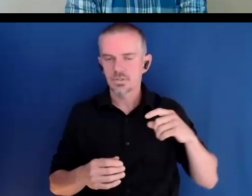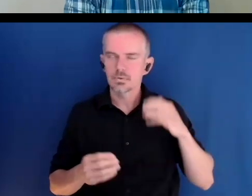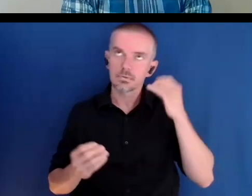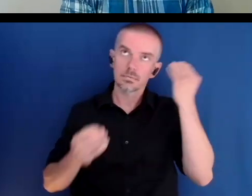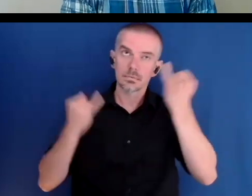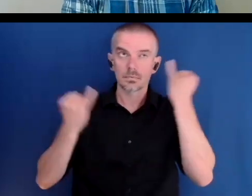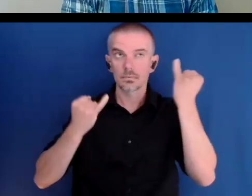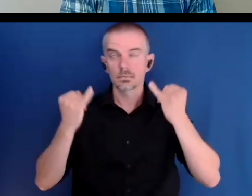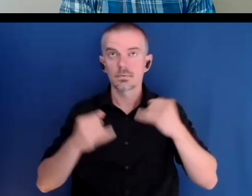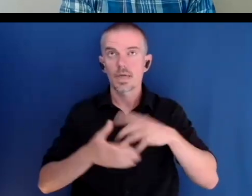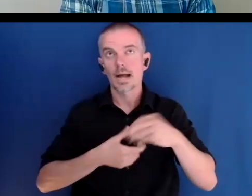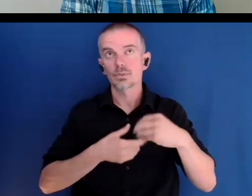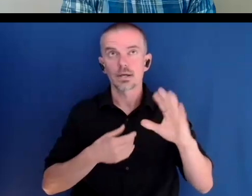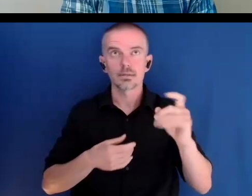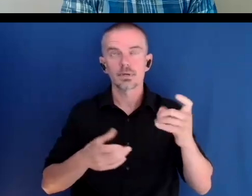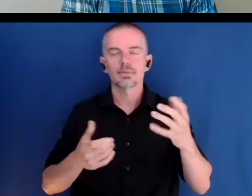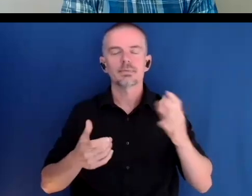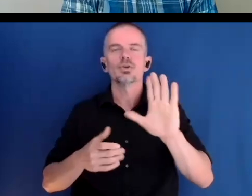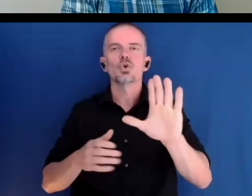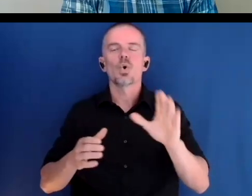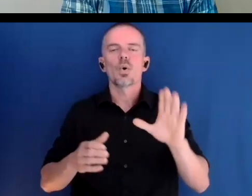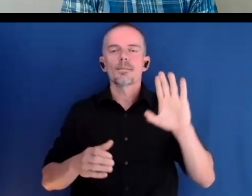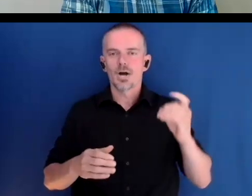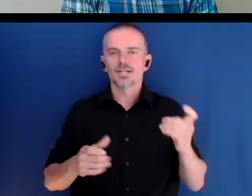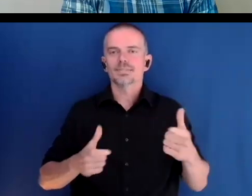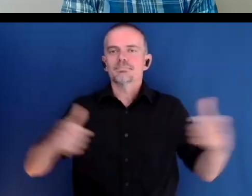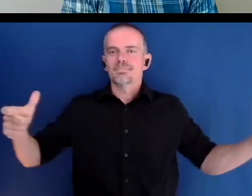outside, maybe you've created a big enough box so that thinking